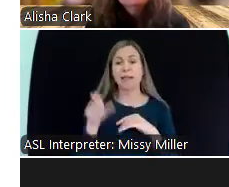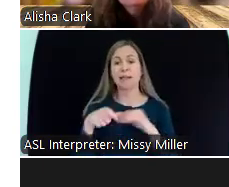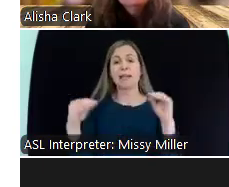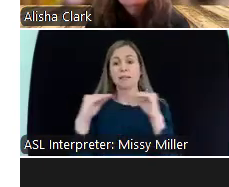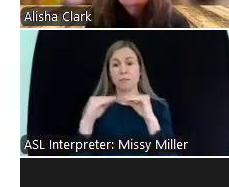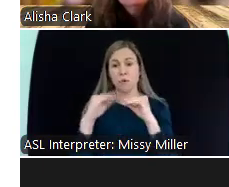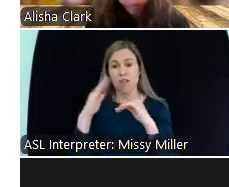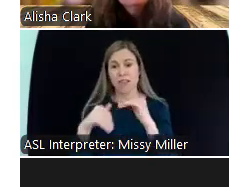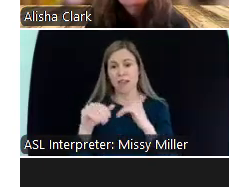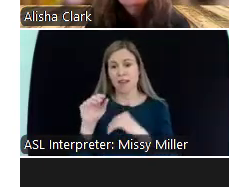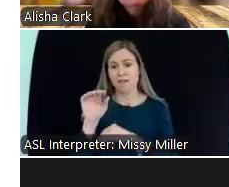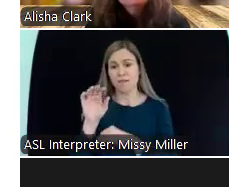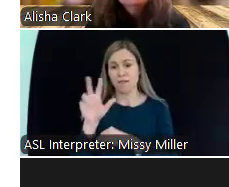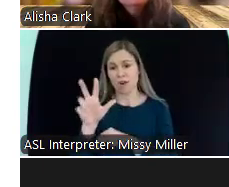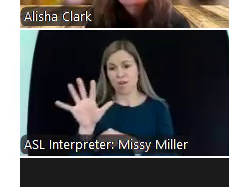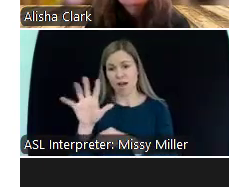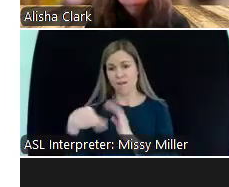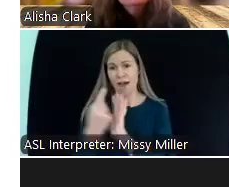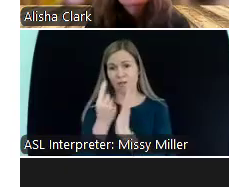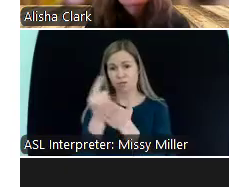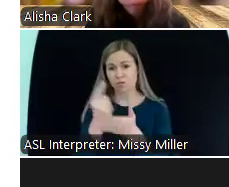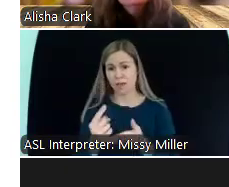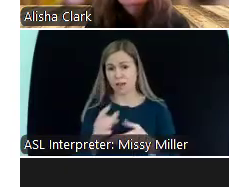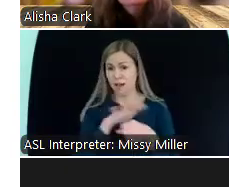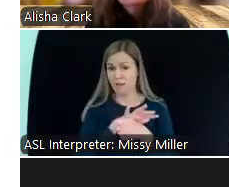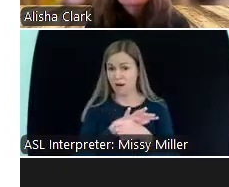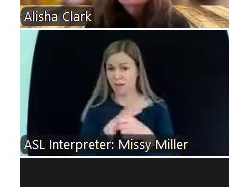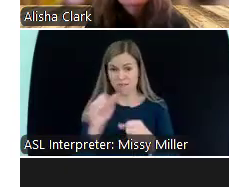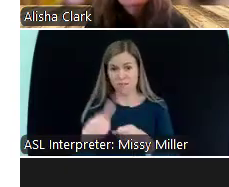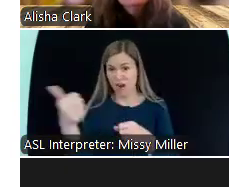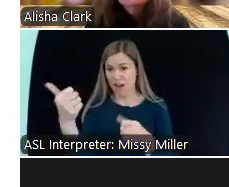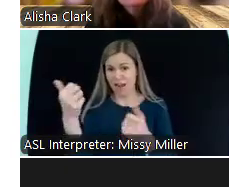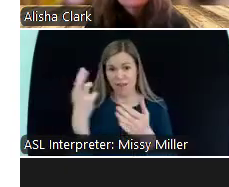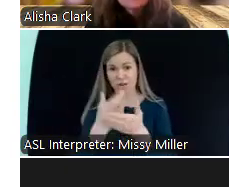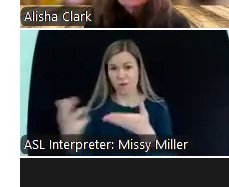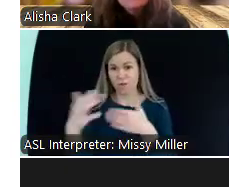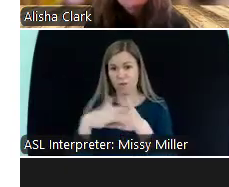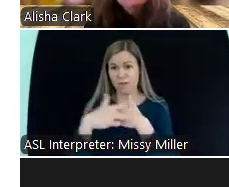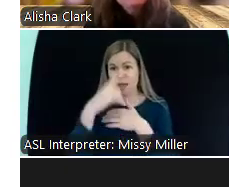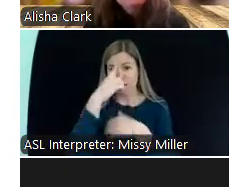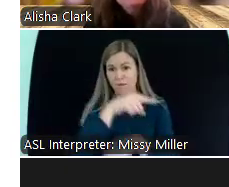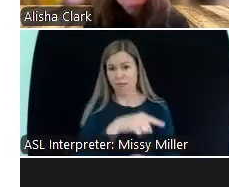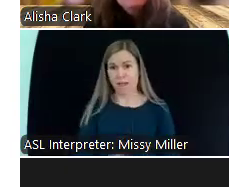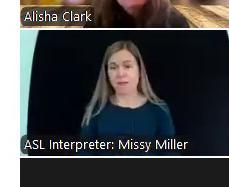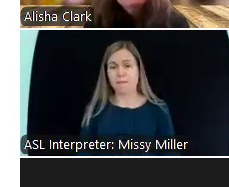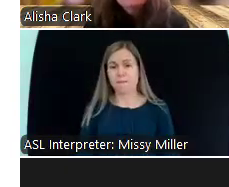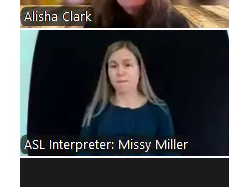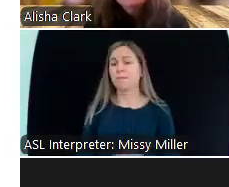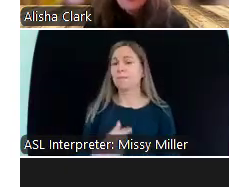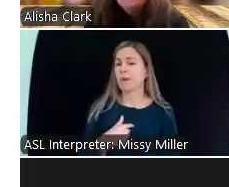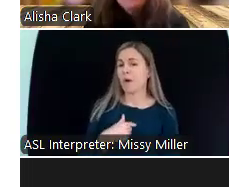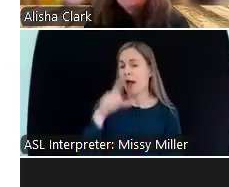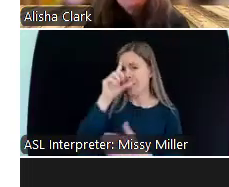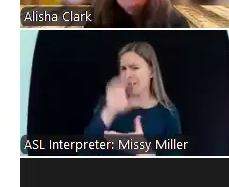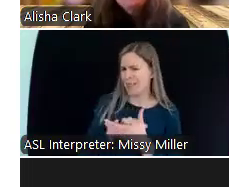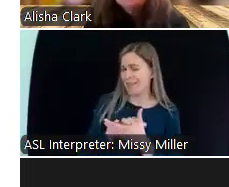covered, are there any resources available for that situation? So I believe that you're probably referring to the